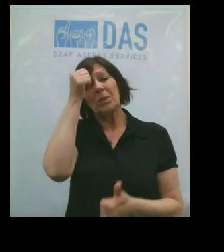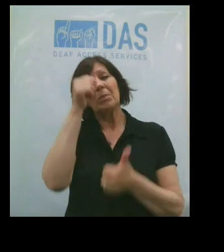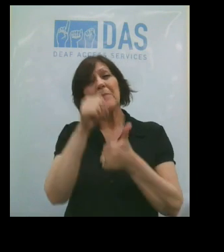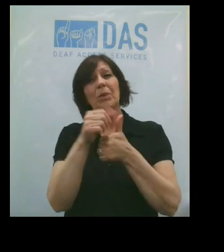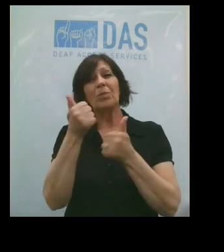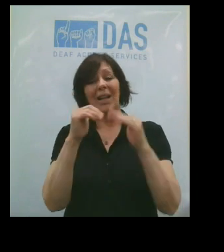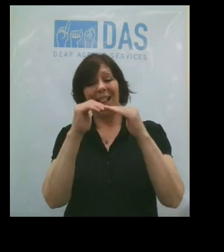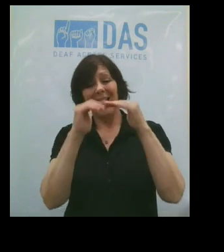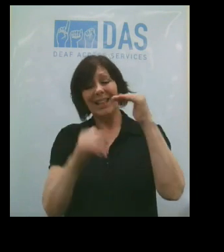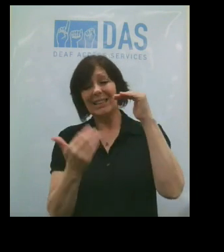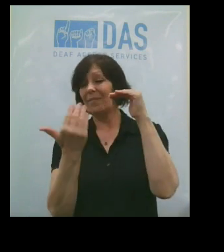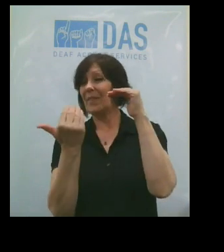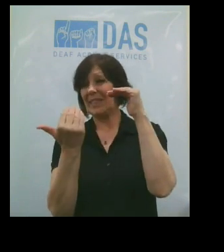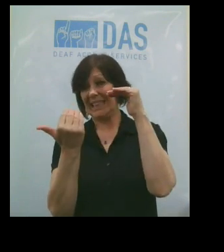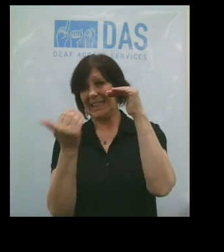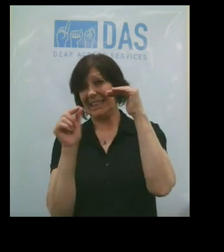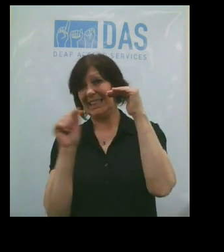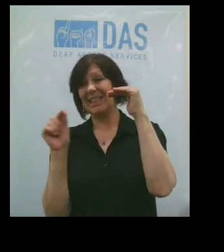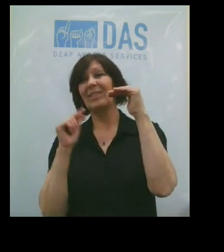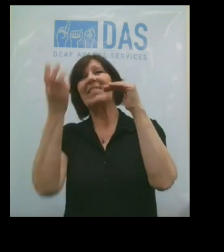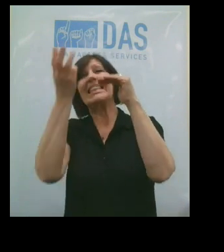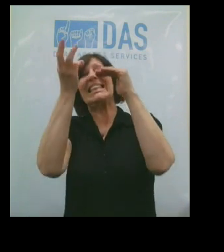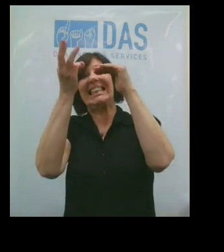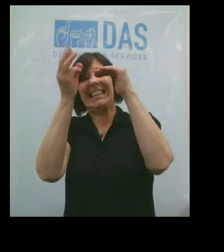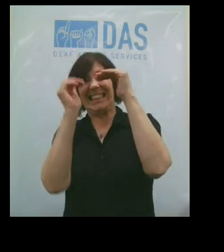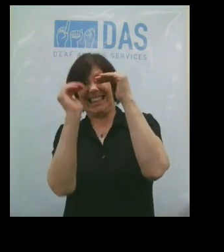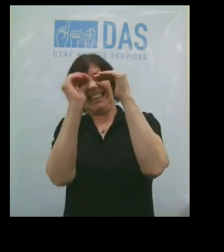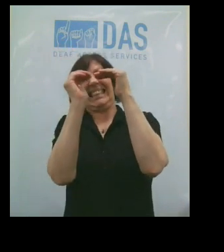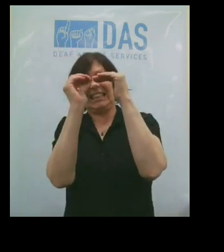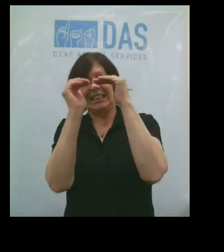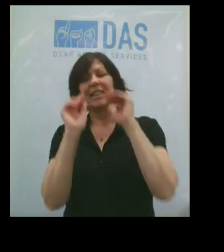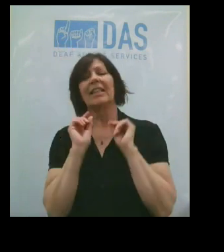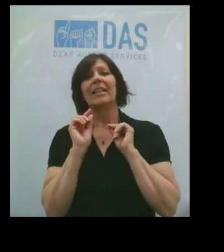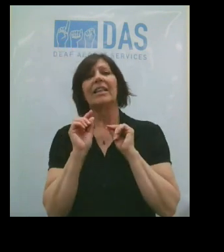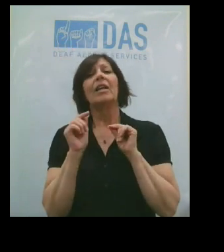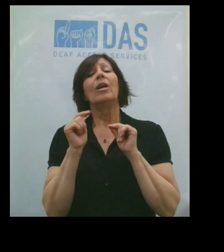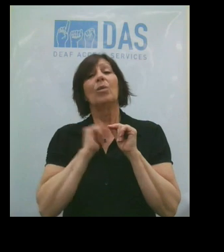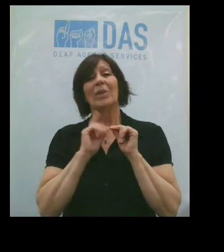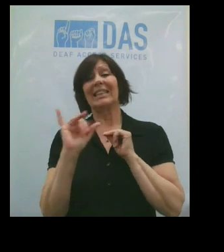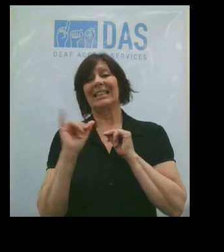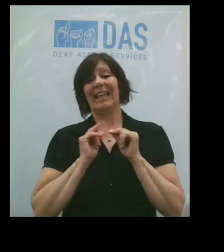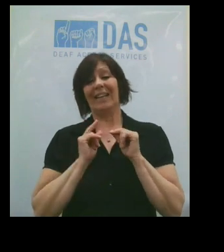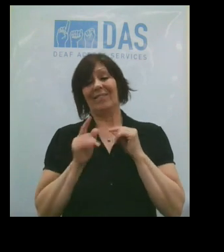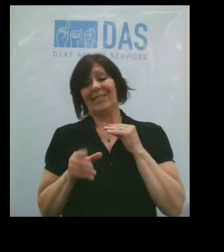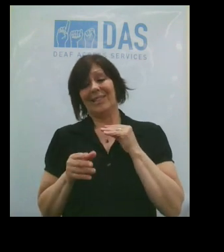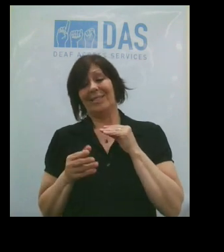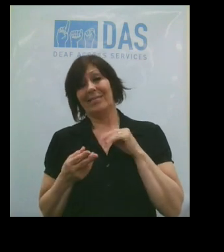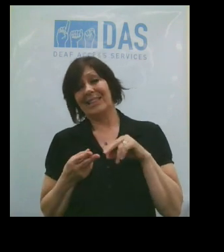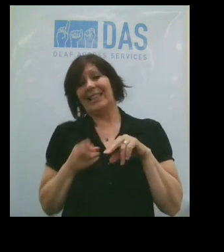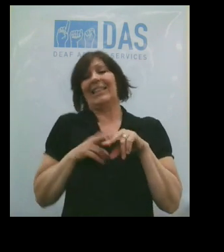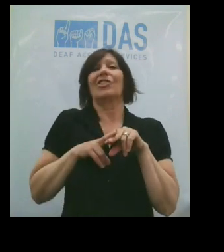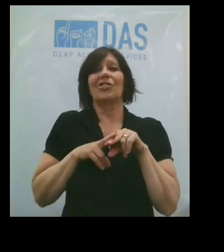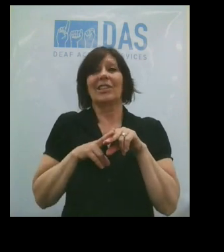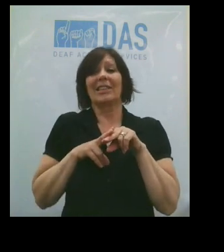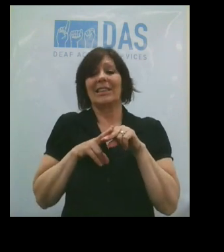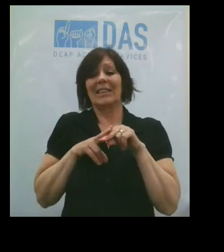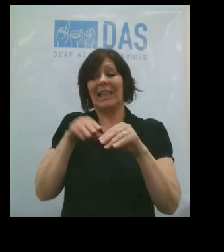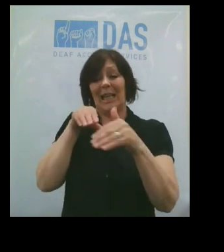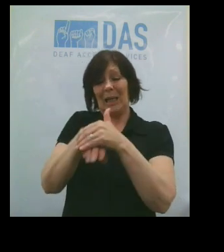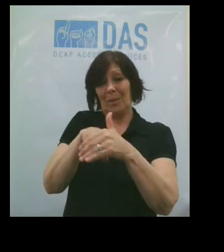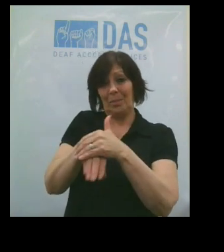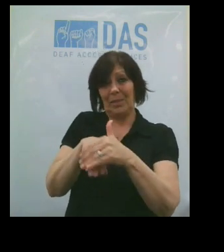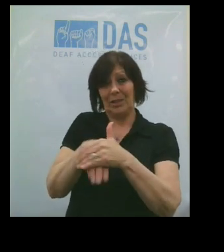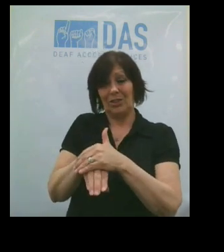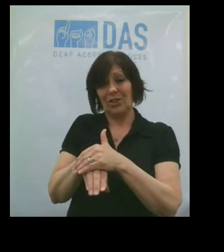have less than 15 on a rolling day average. But we did have an increase in admissions over discharges on